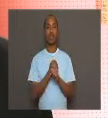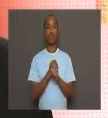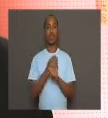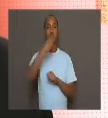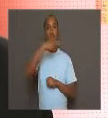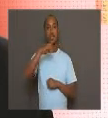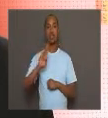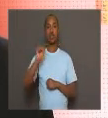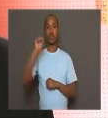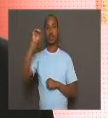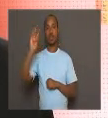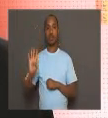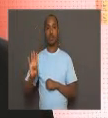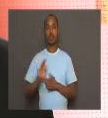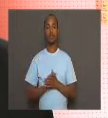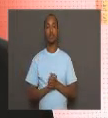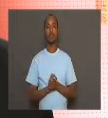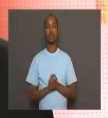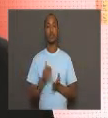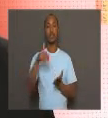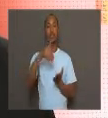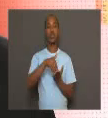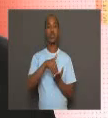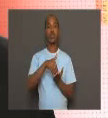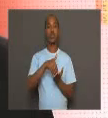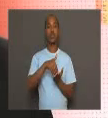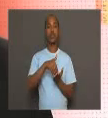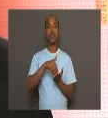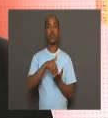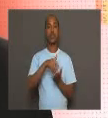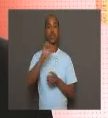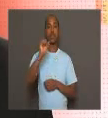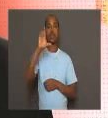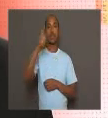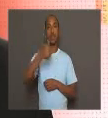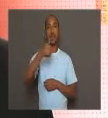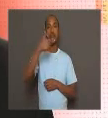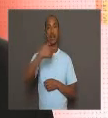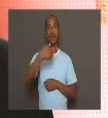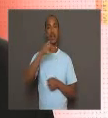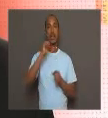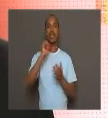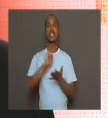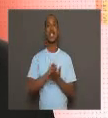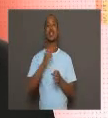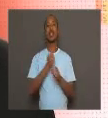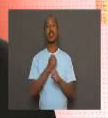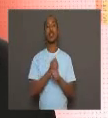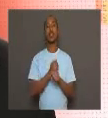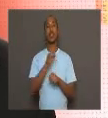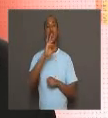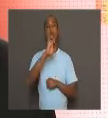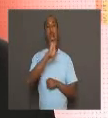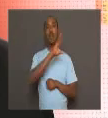produce sulfuric acid. Also, the slag that is produced when iron